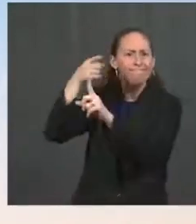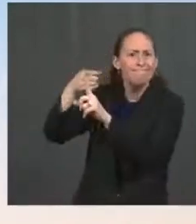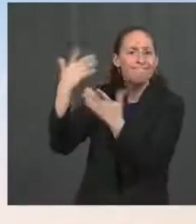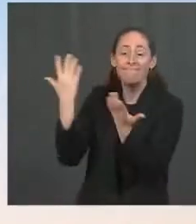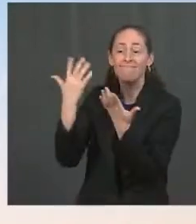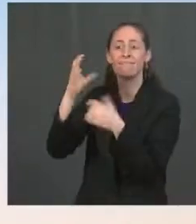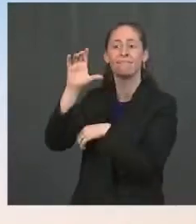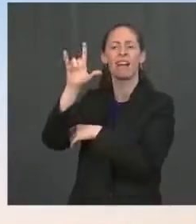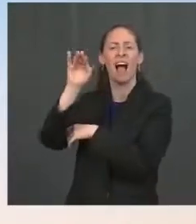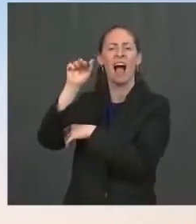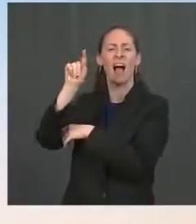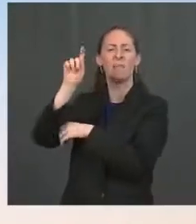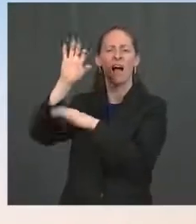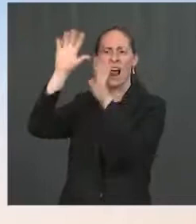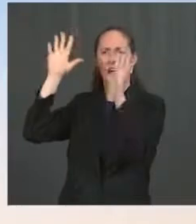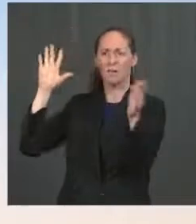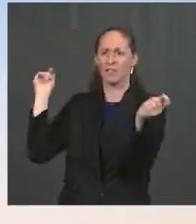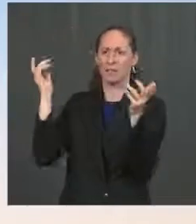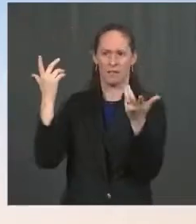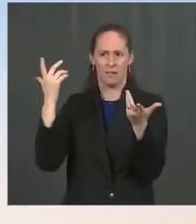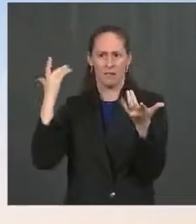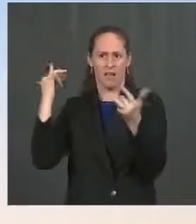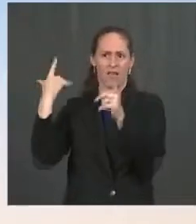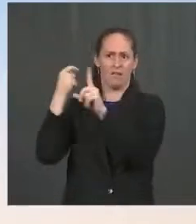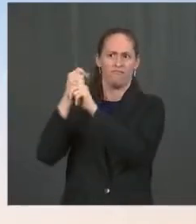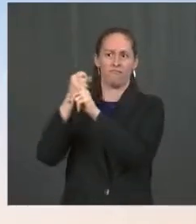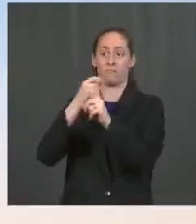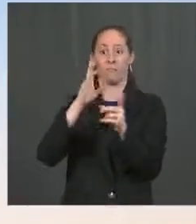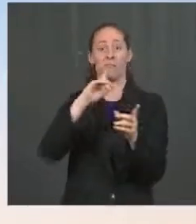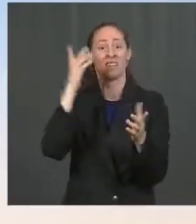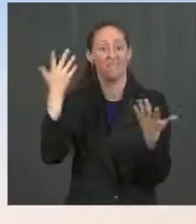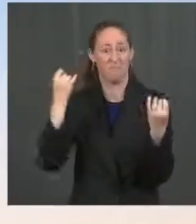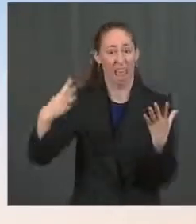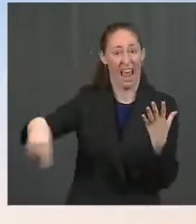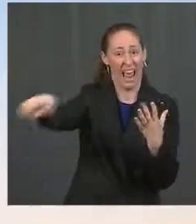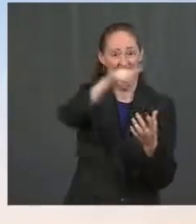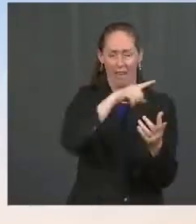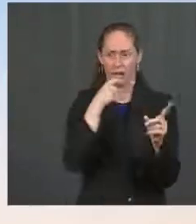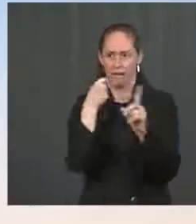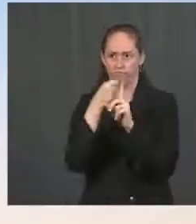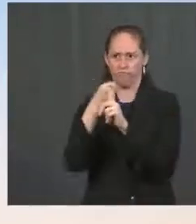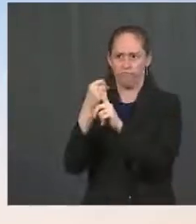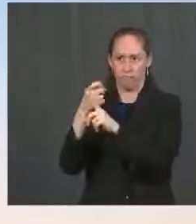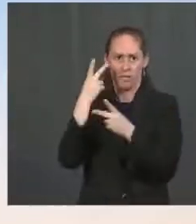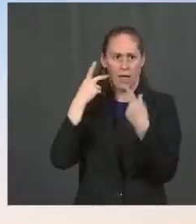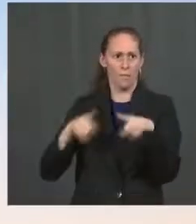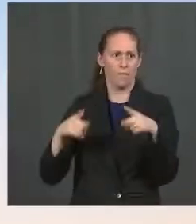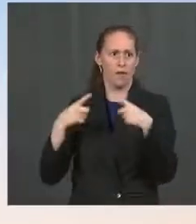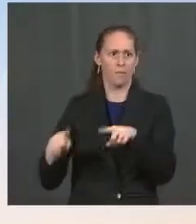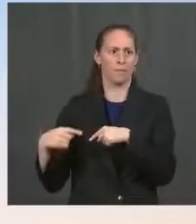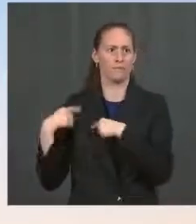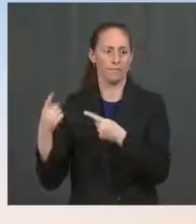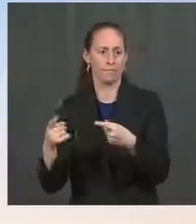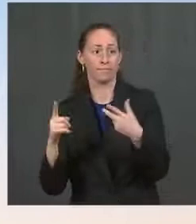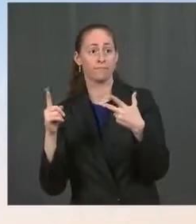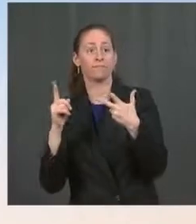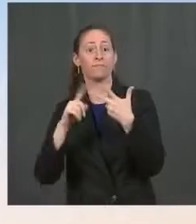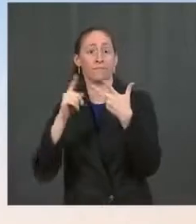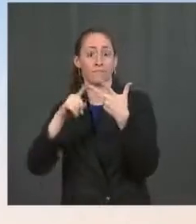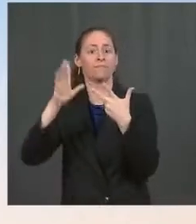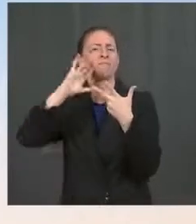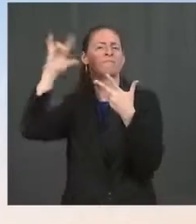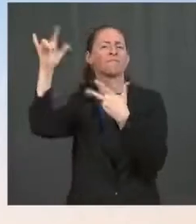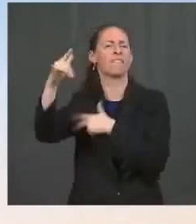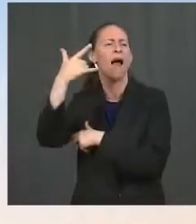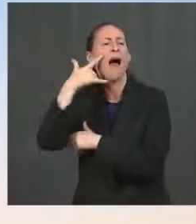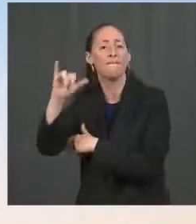1 in 3 Americans have been impacted by severe weather events in recent months. About 100 million Americans. He will also speak about the